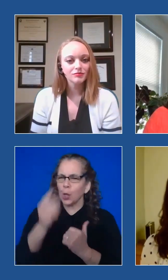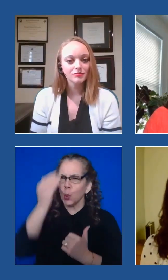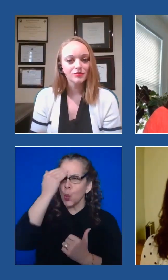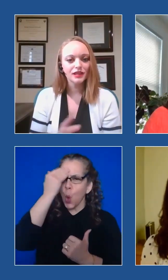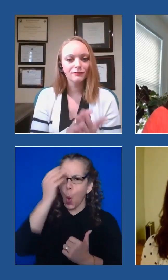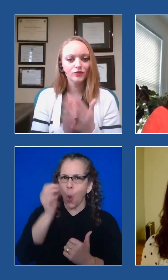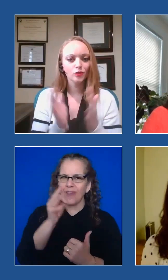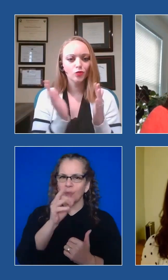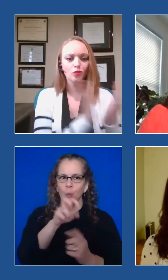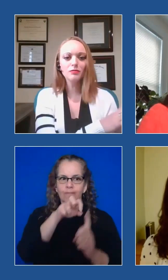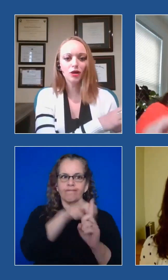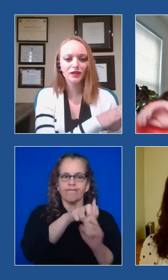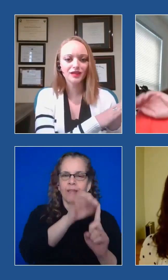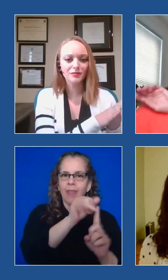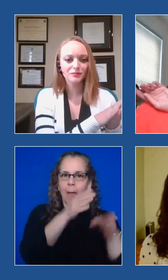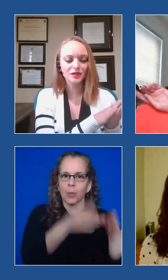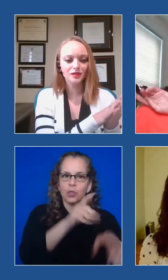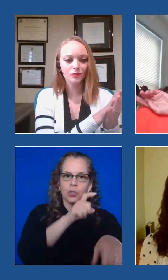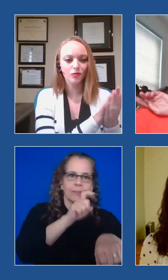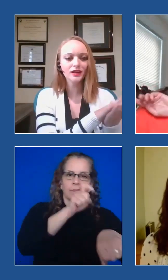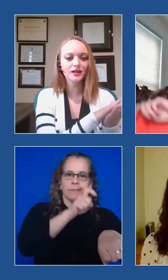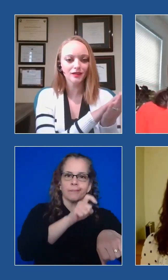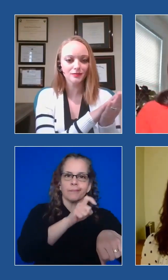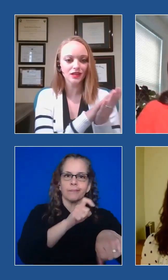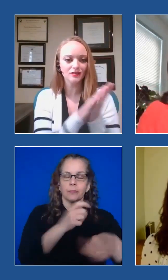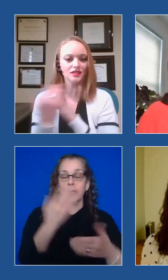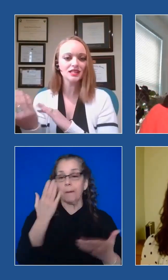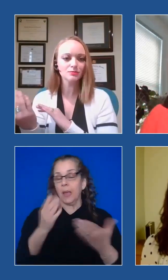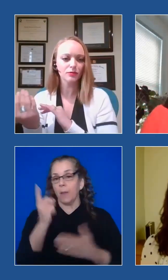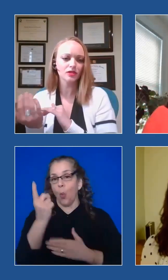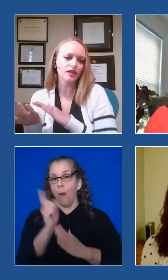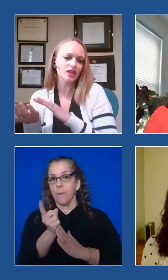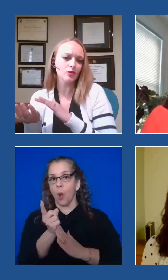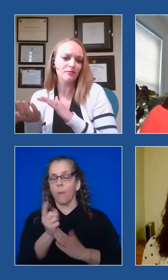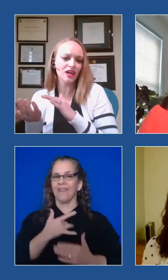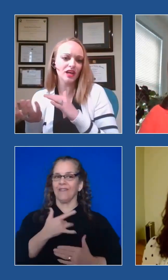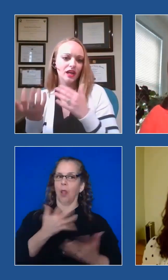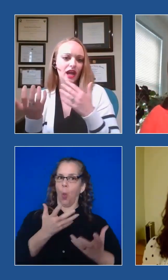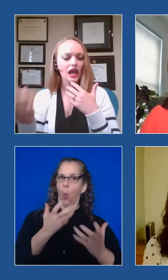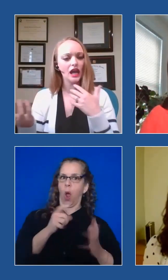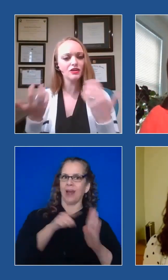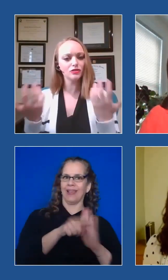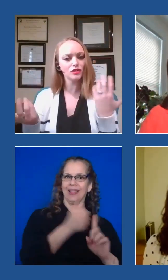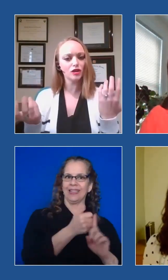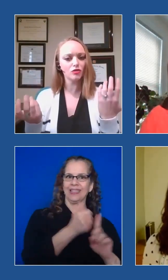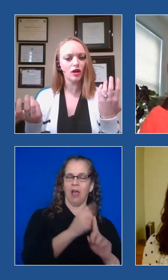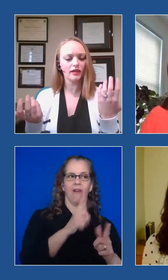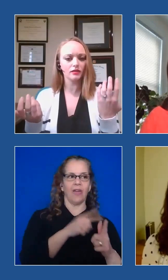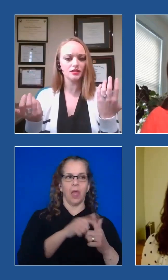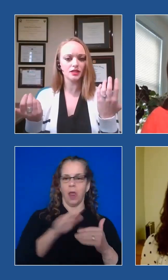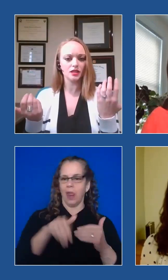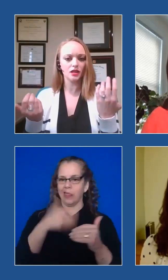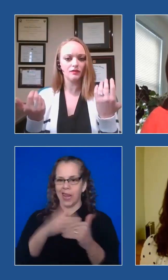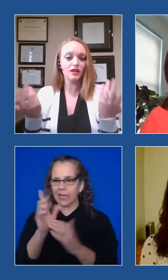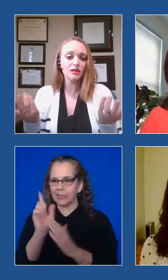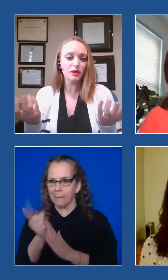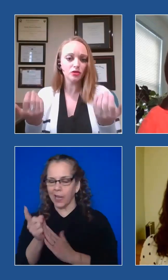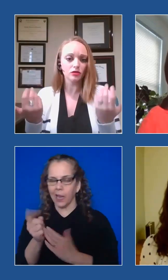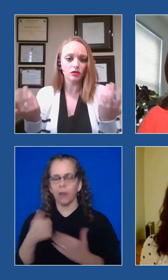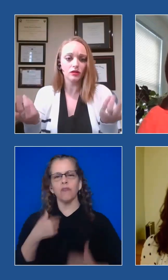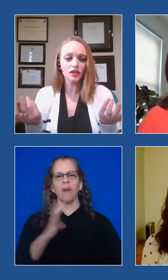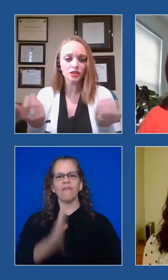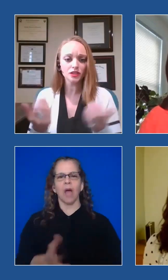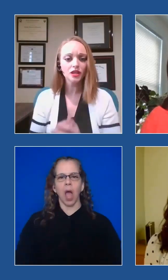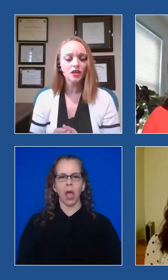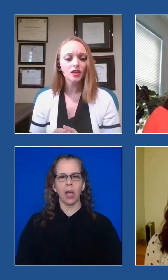time? If one moment they might be wanting to kill themselves, the next moment they're like, no, I'm fine. How do you know, either as a family